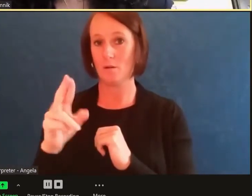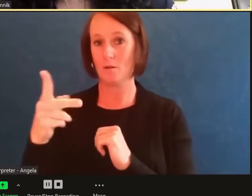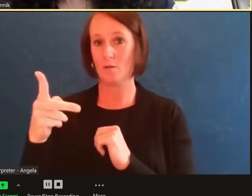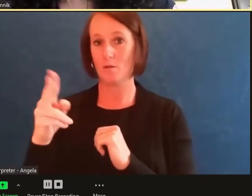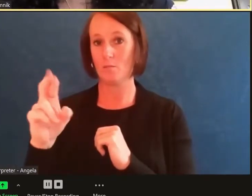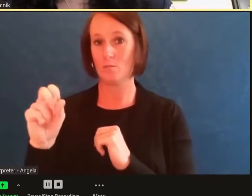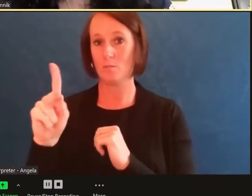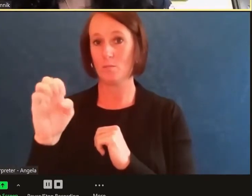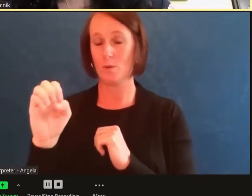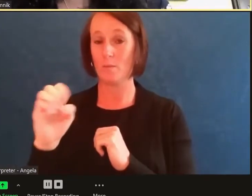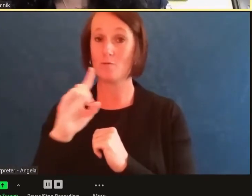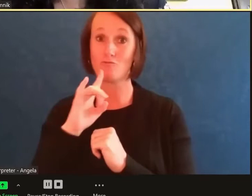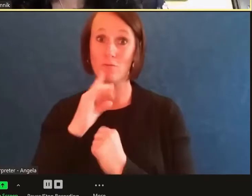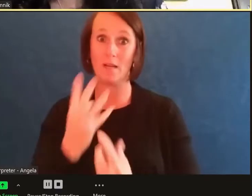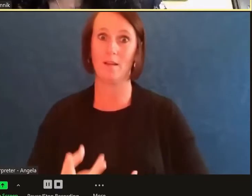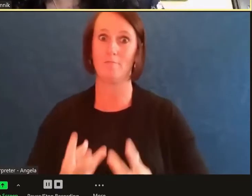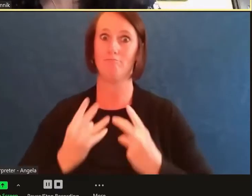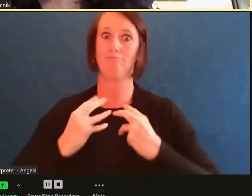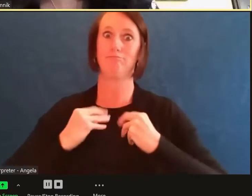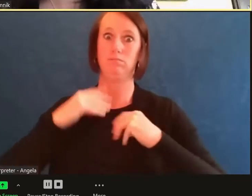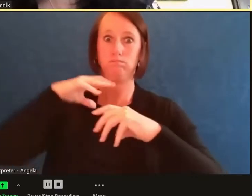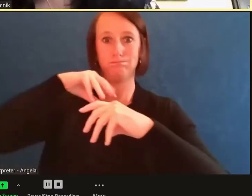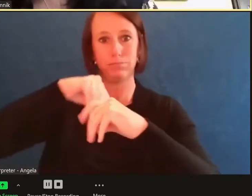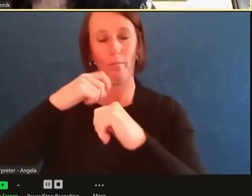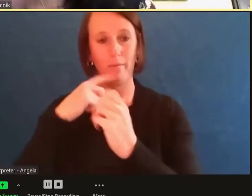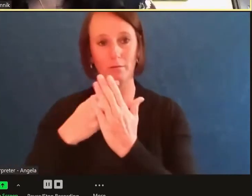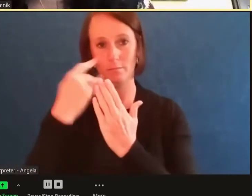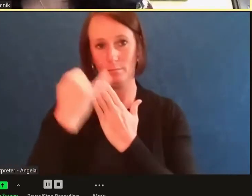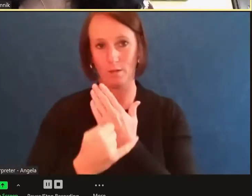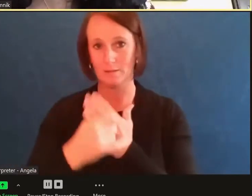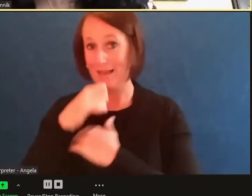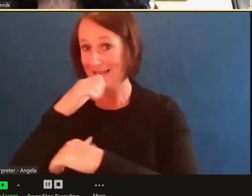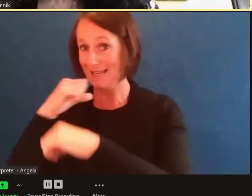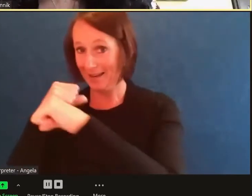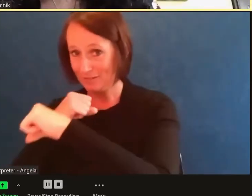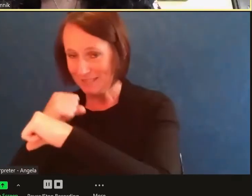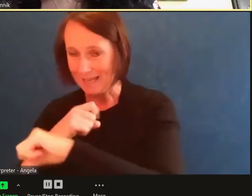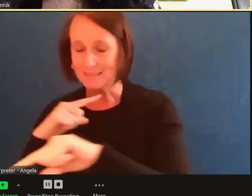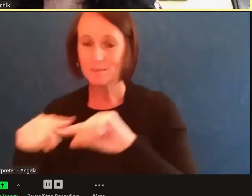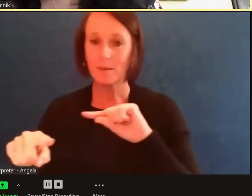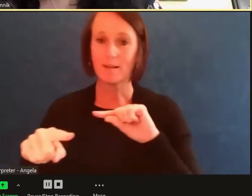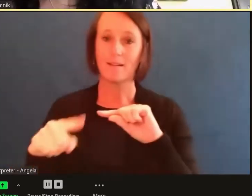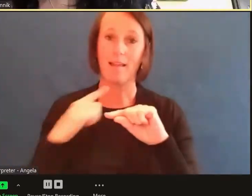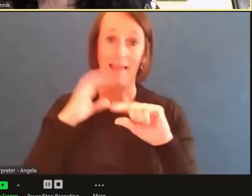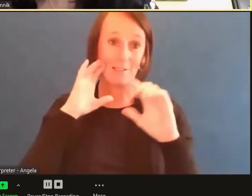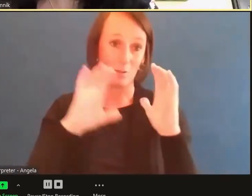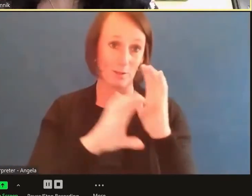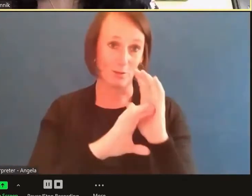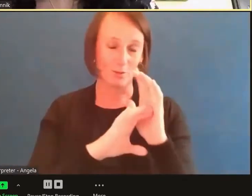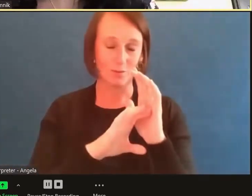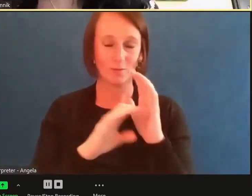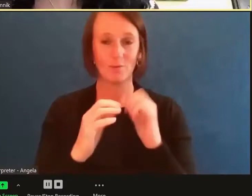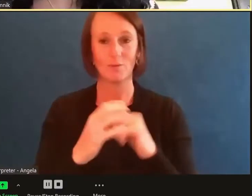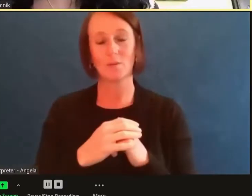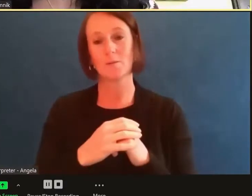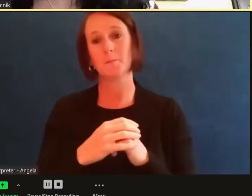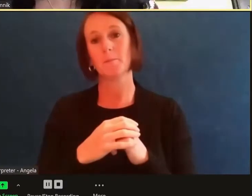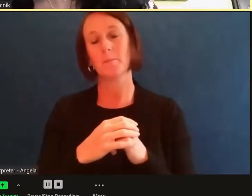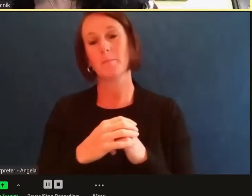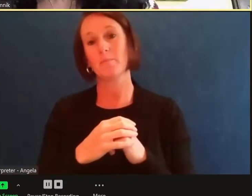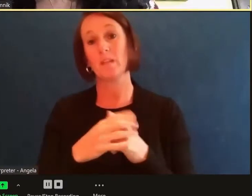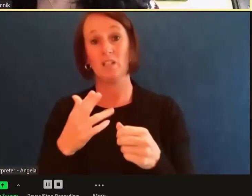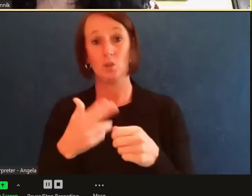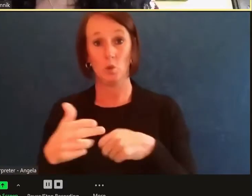this project. And I didn't have these stats to share with you. I shared a picture, but in a very short period of